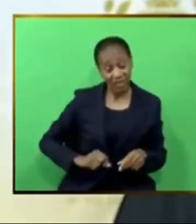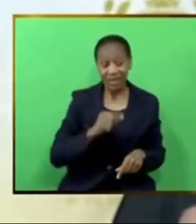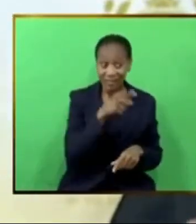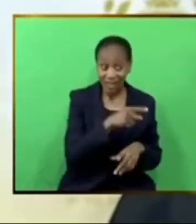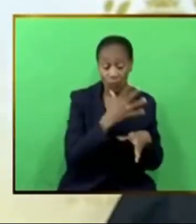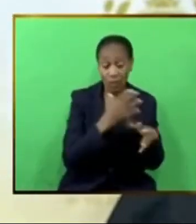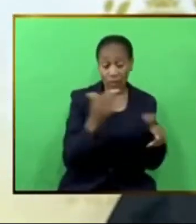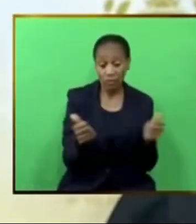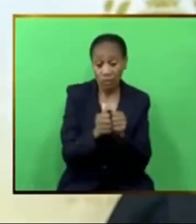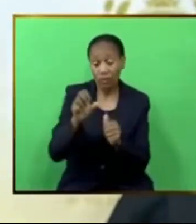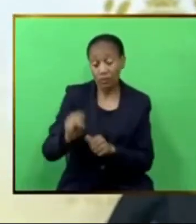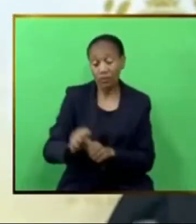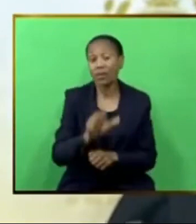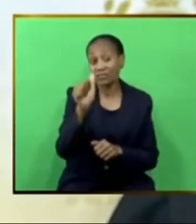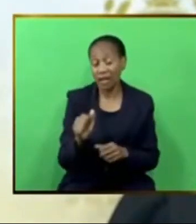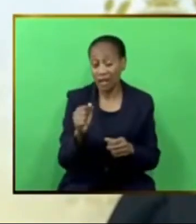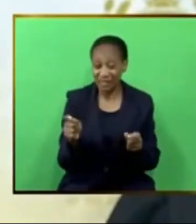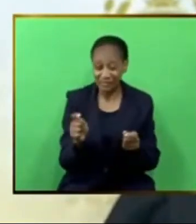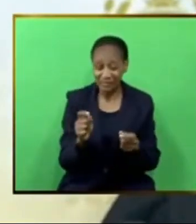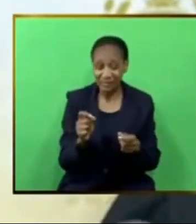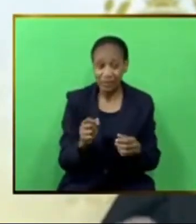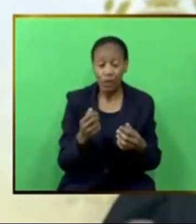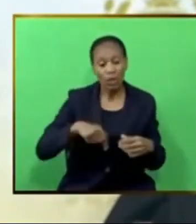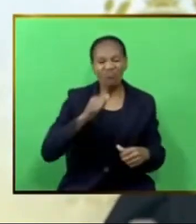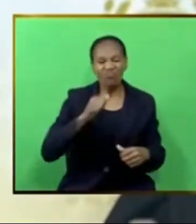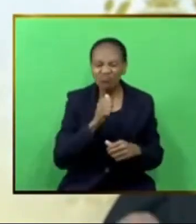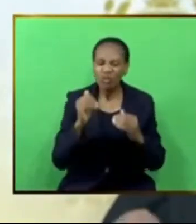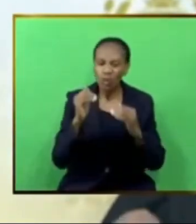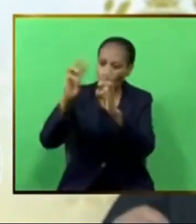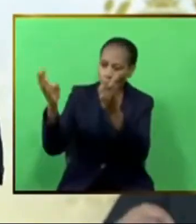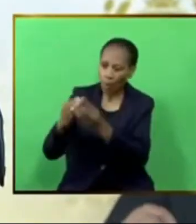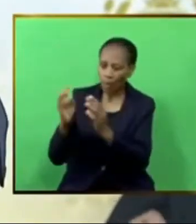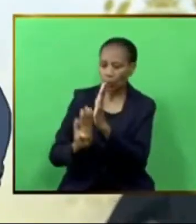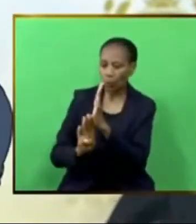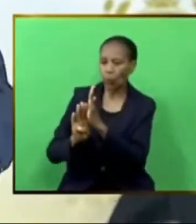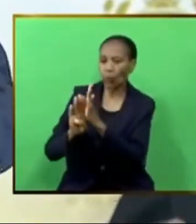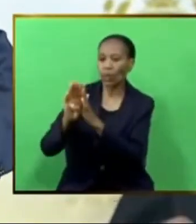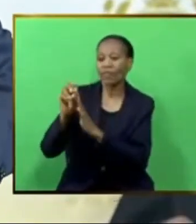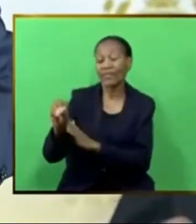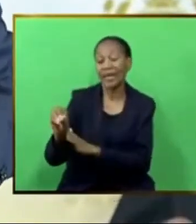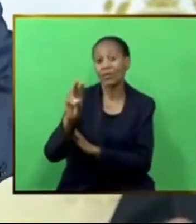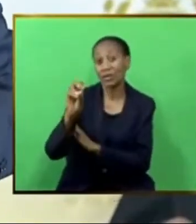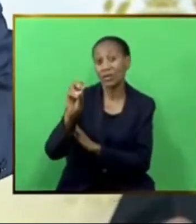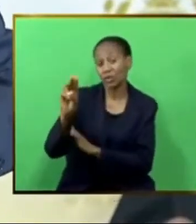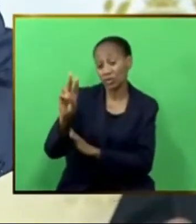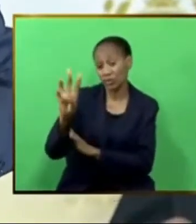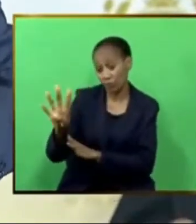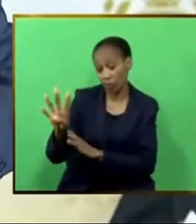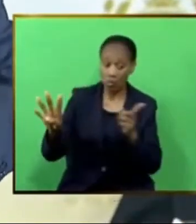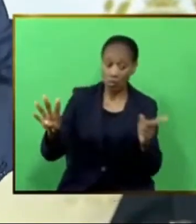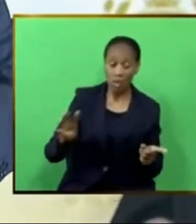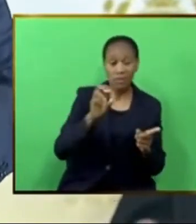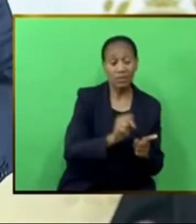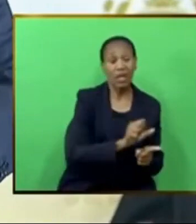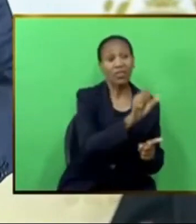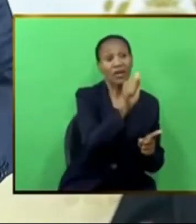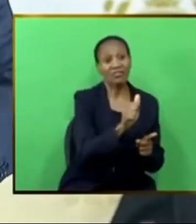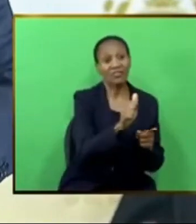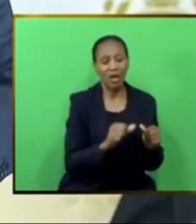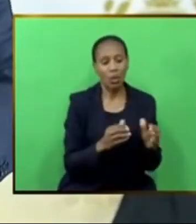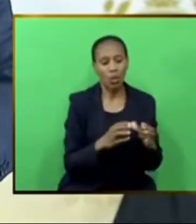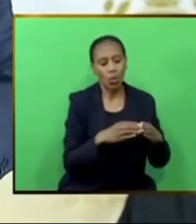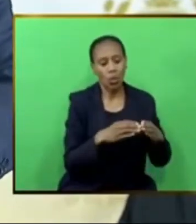partner. Despite improved global outlook for 2024, South Africa's near-term growth